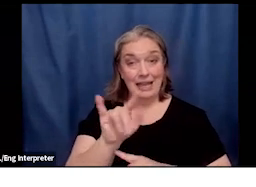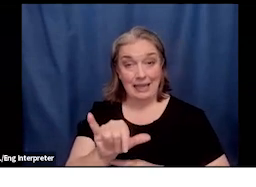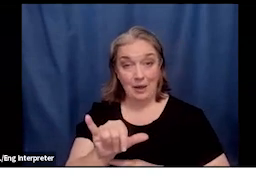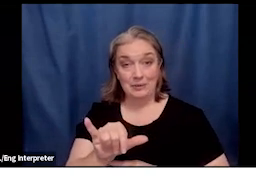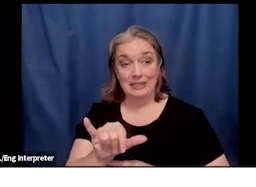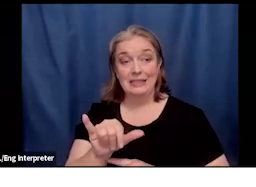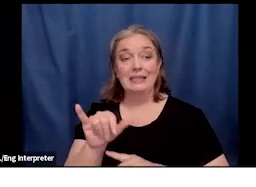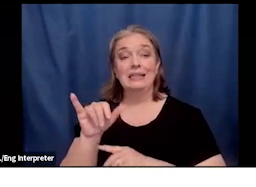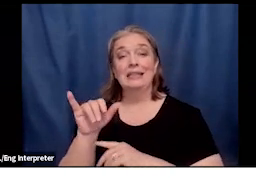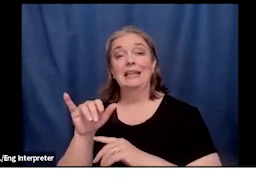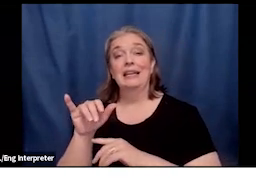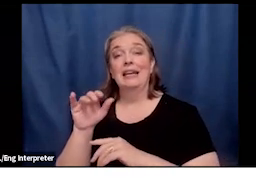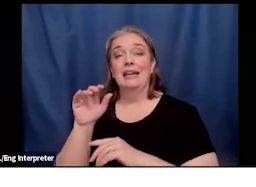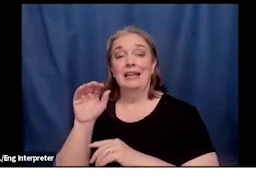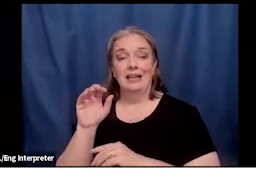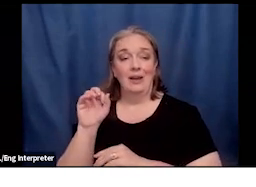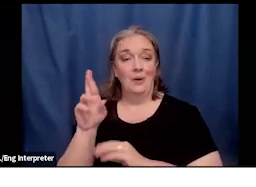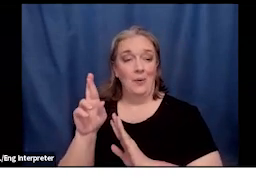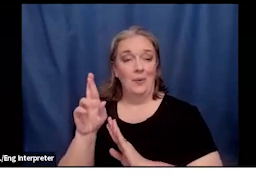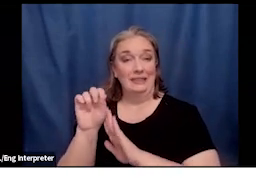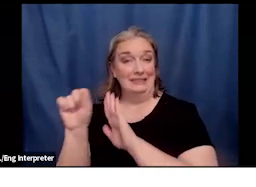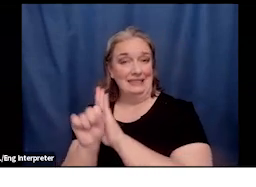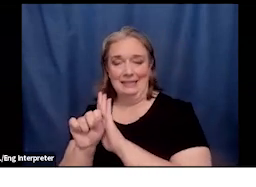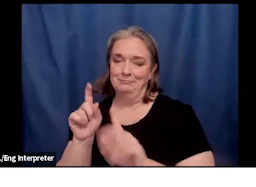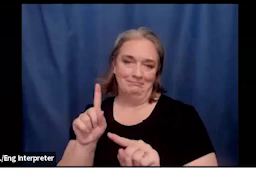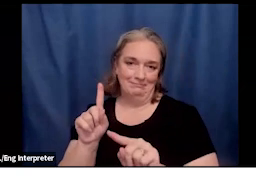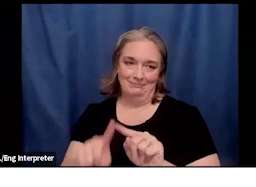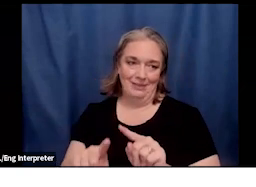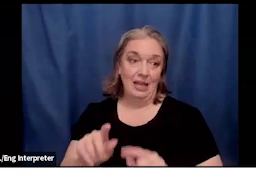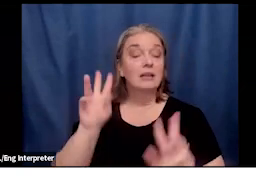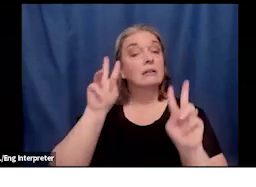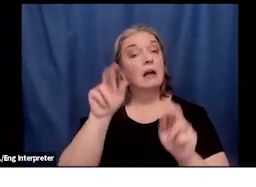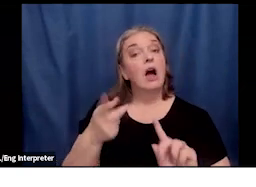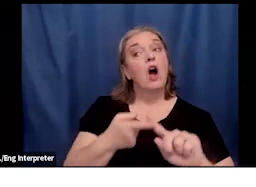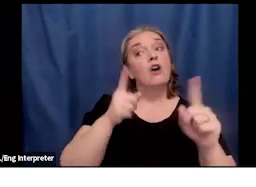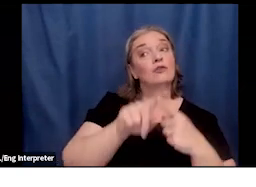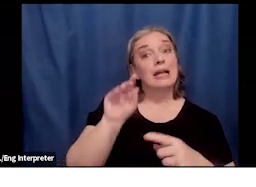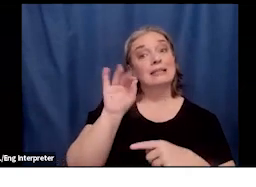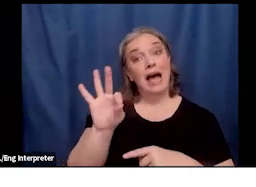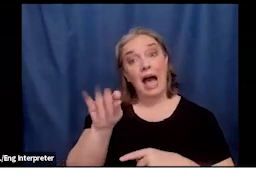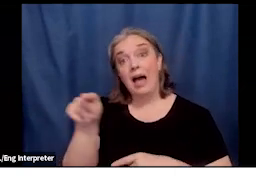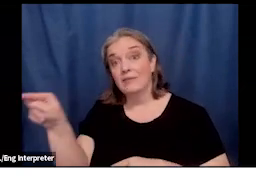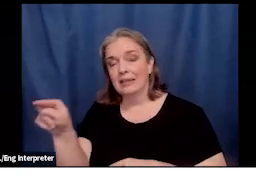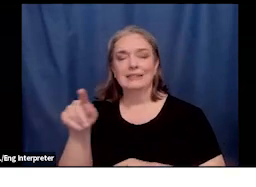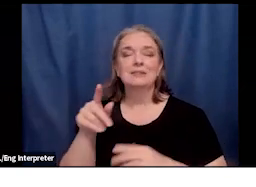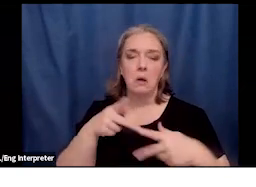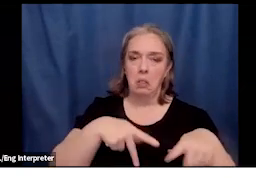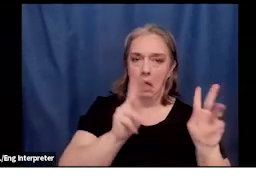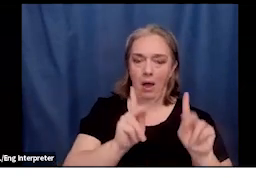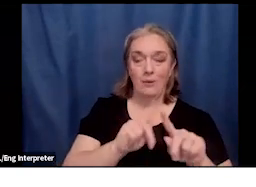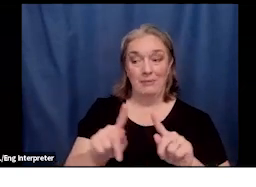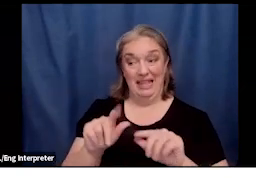nonprofit friends groups are eligible to apply for specific projects, but the agency proper